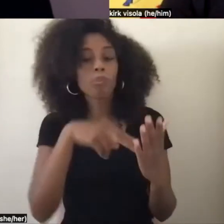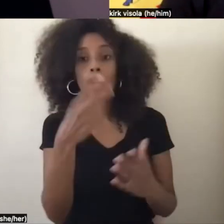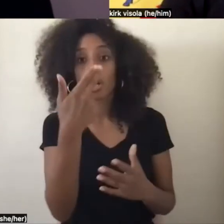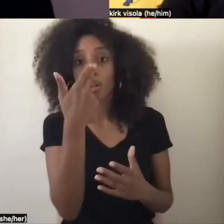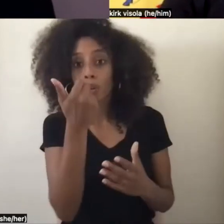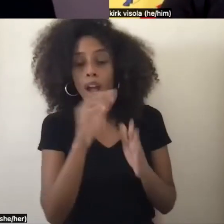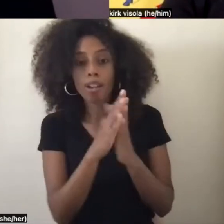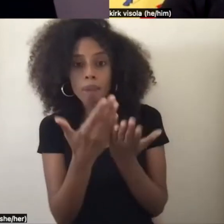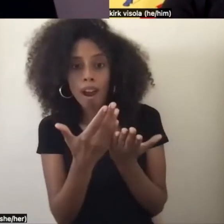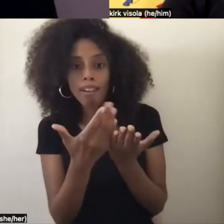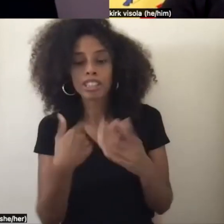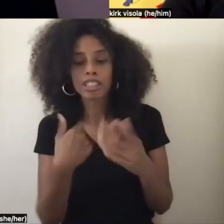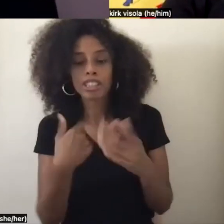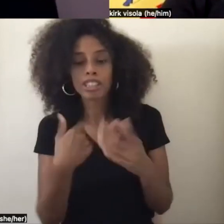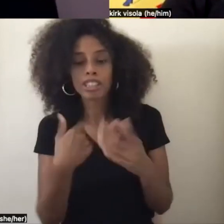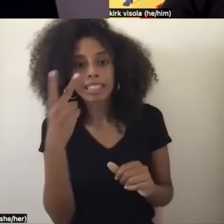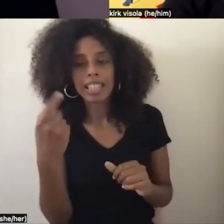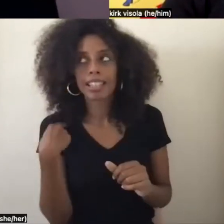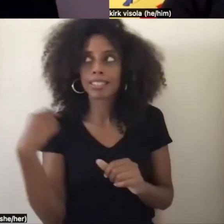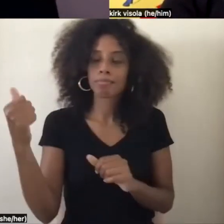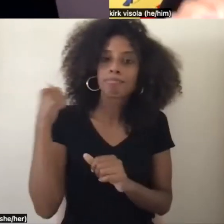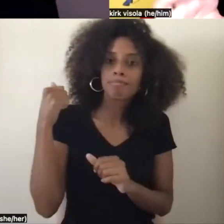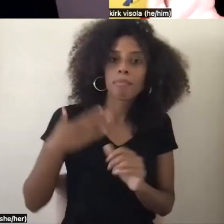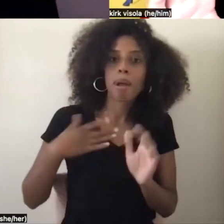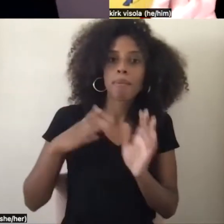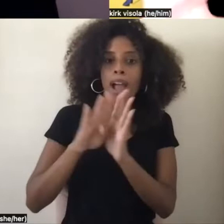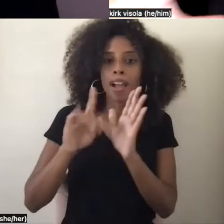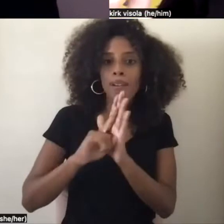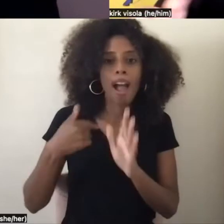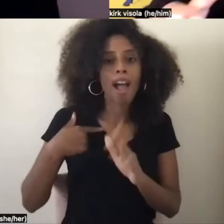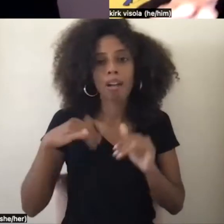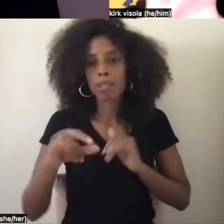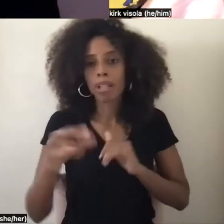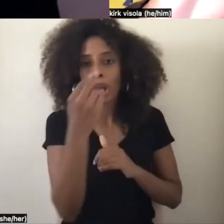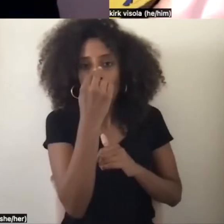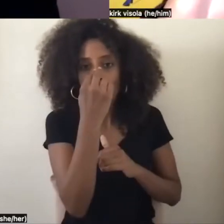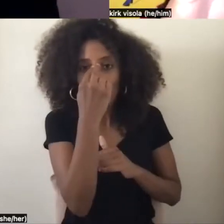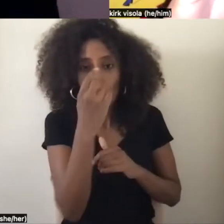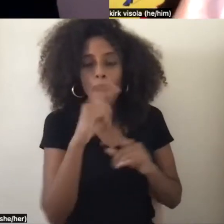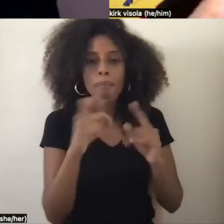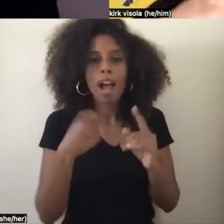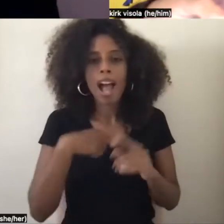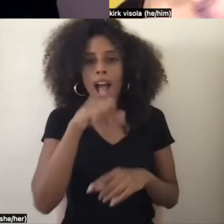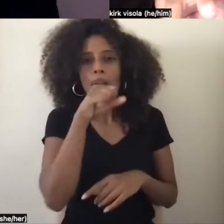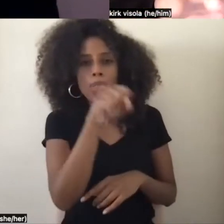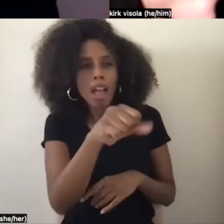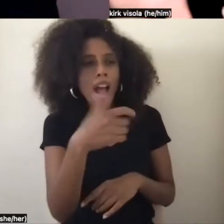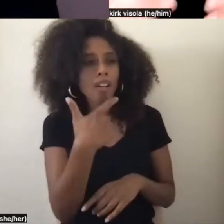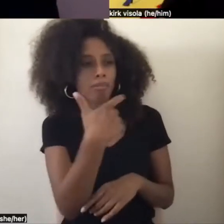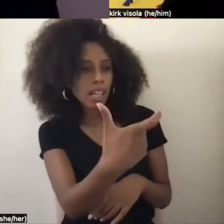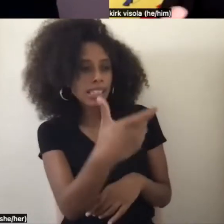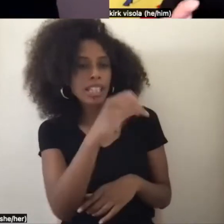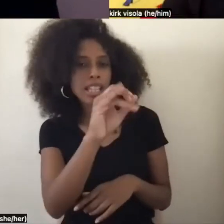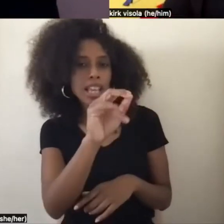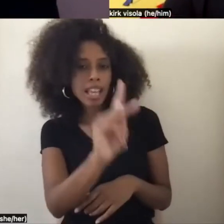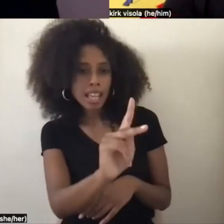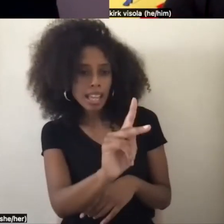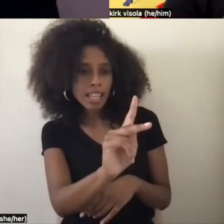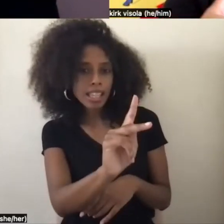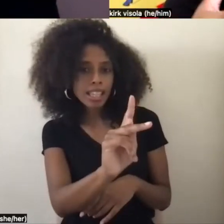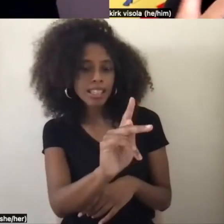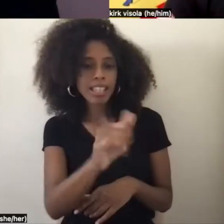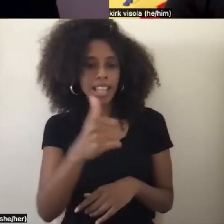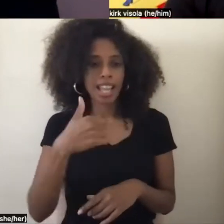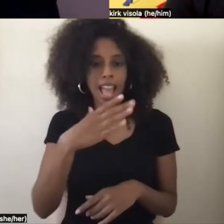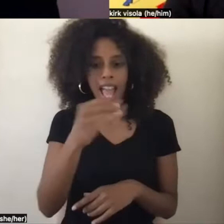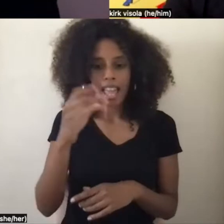nerd. And I love watching the ink and the pictures mixed with type on the page. And it was just